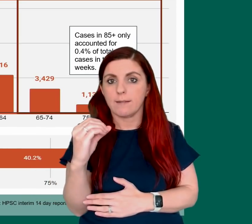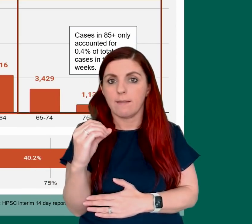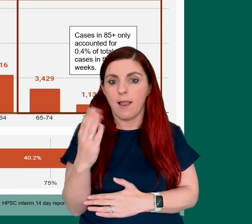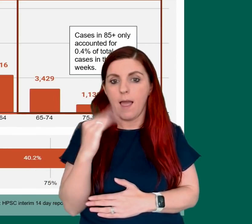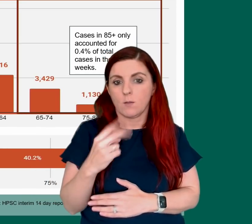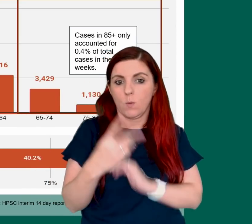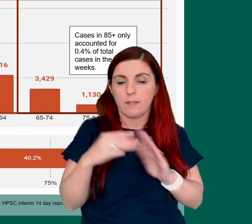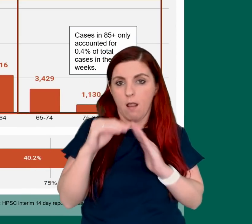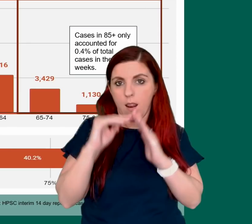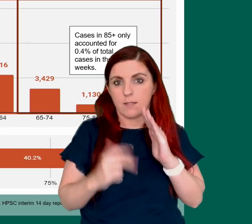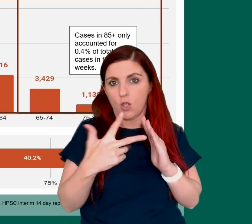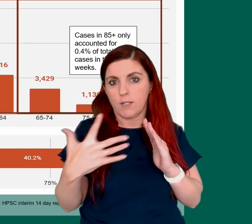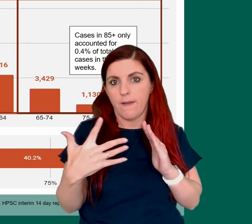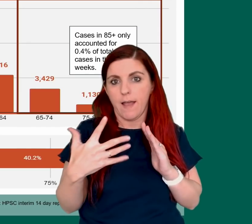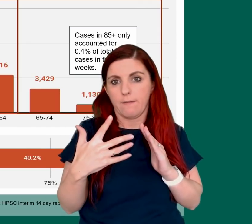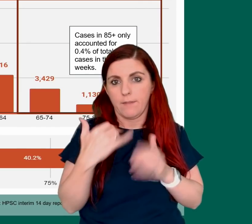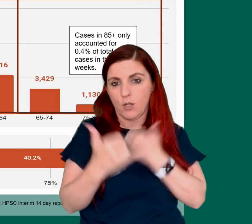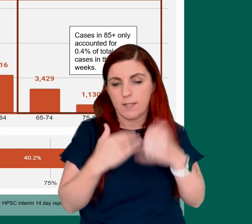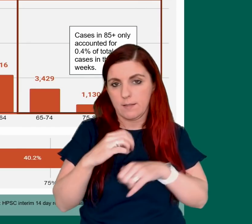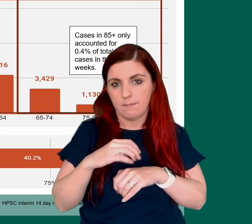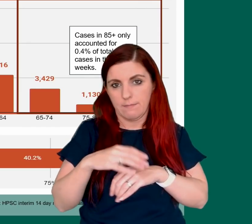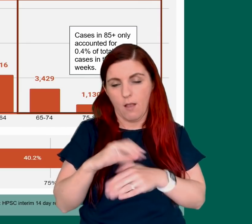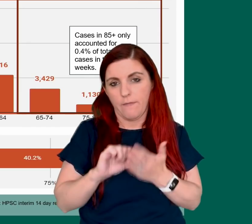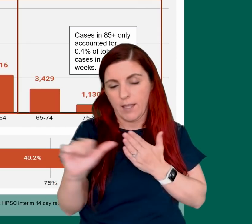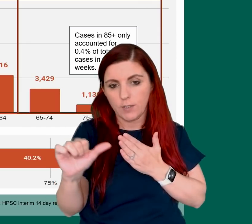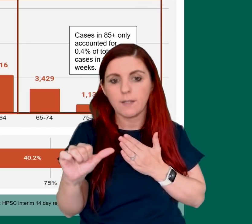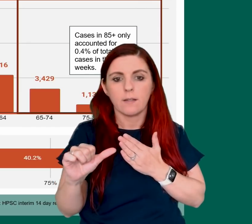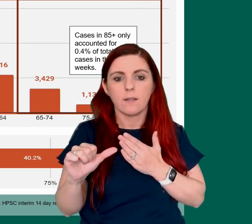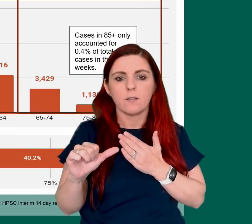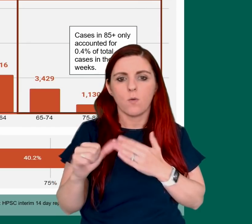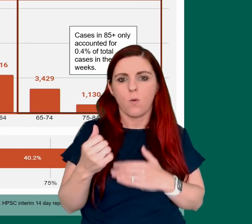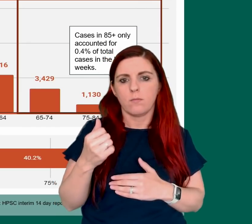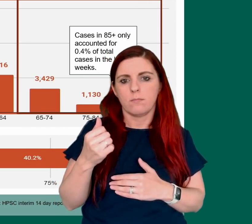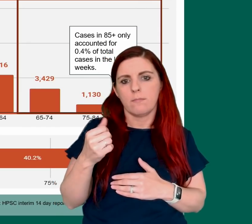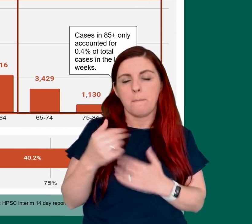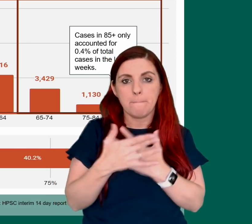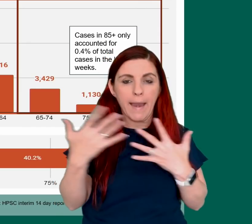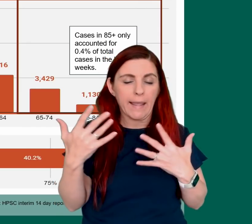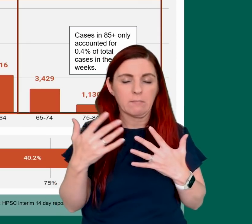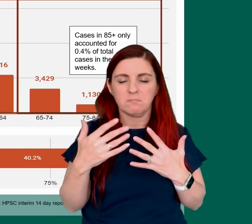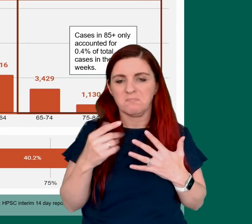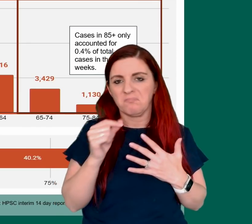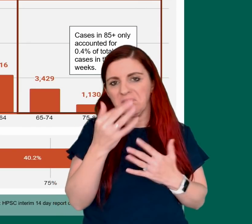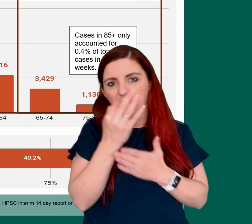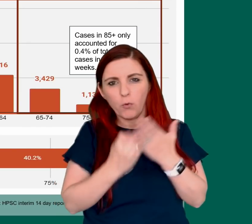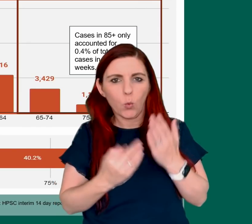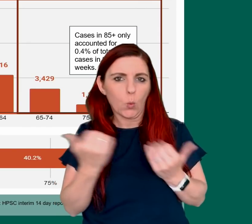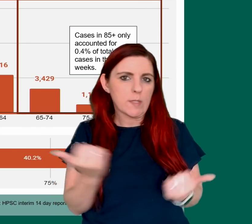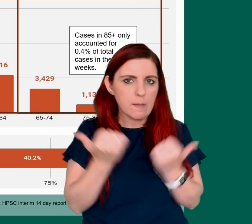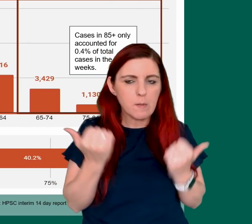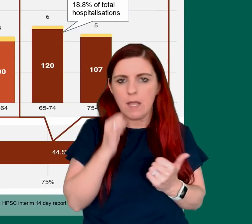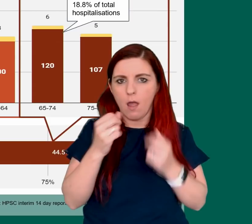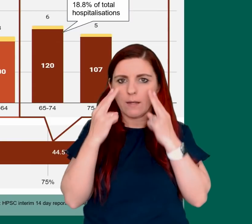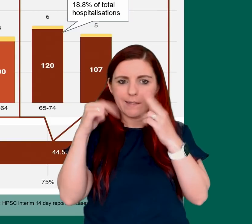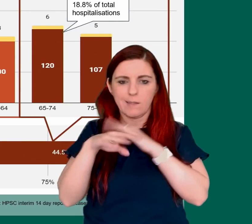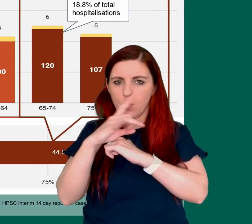are under 35 years of age. Many of them mildly symptomatic, thankfully, and not requiring intensive hospitalisation